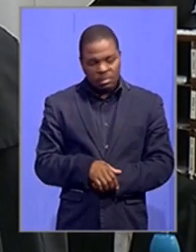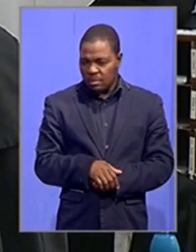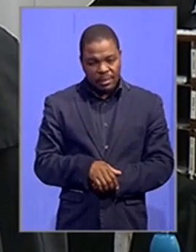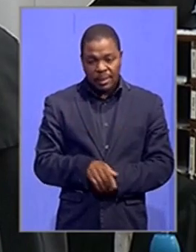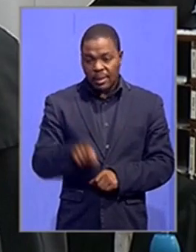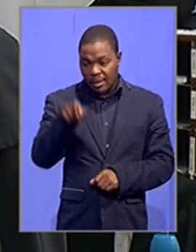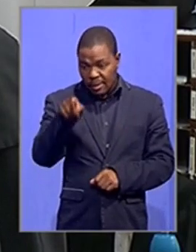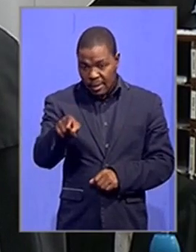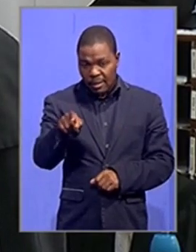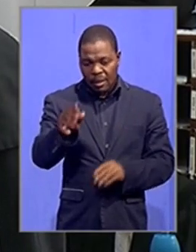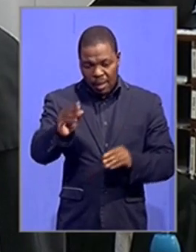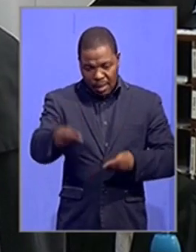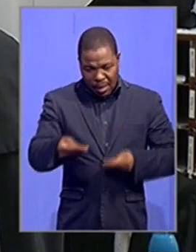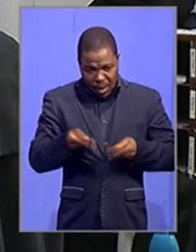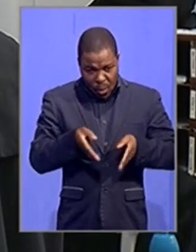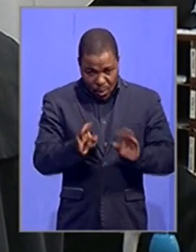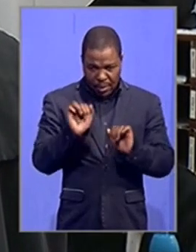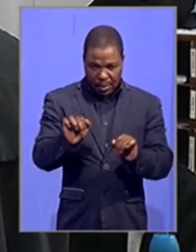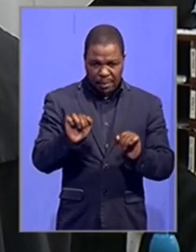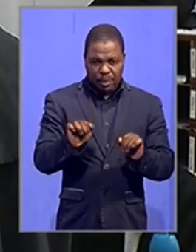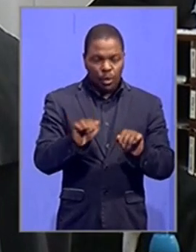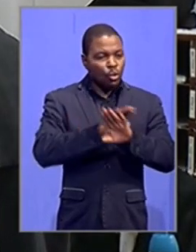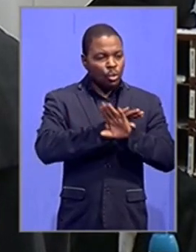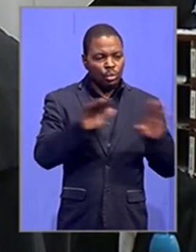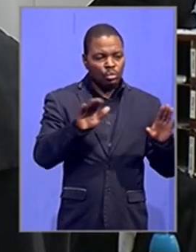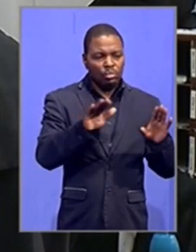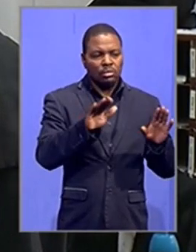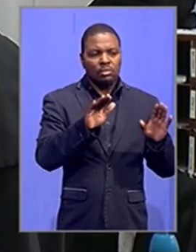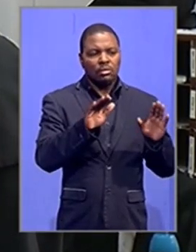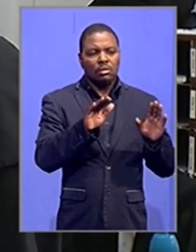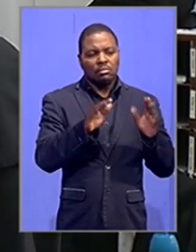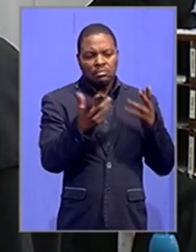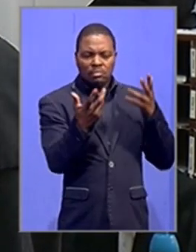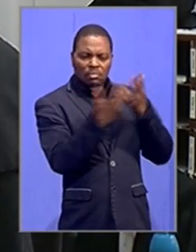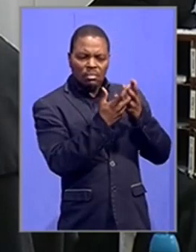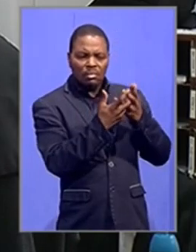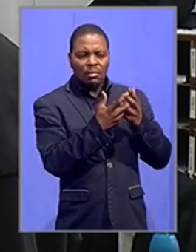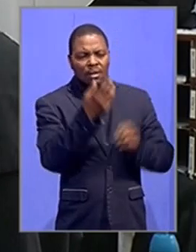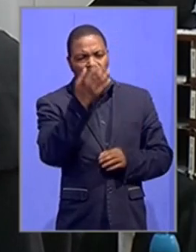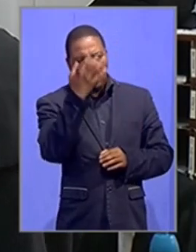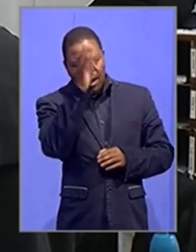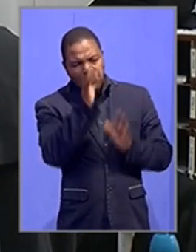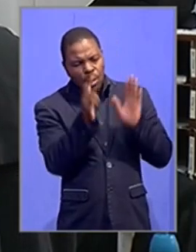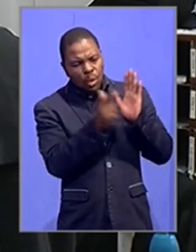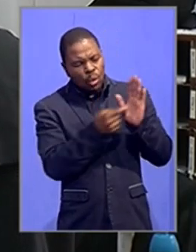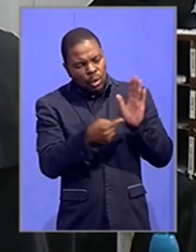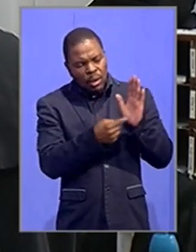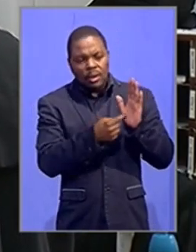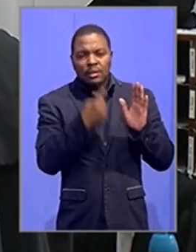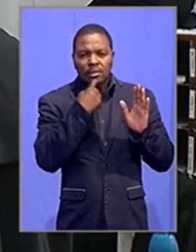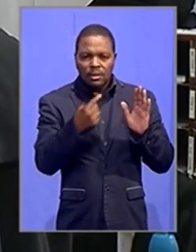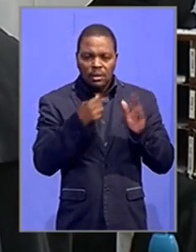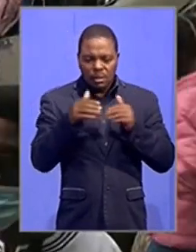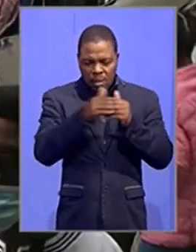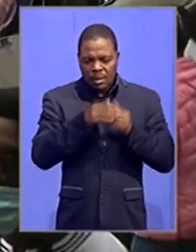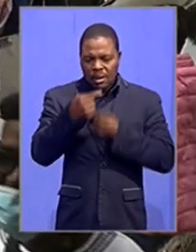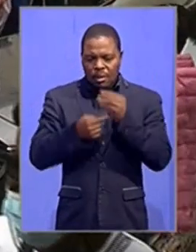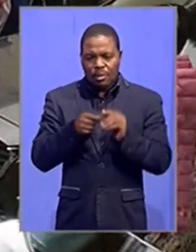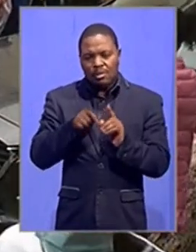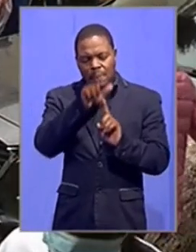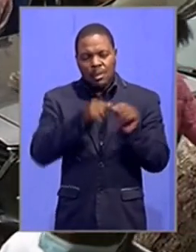consistent with the state that cares about persons such as Mr.